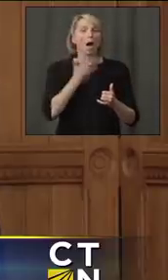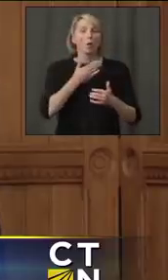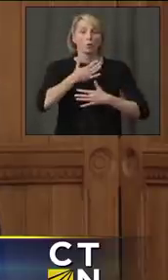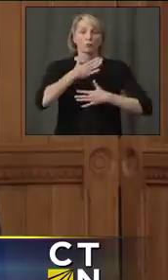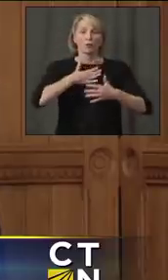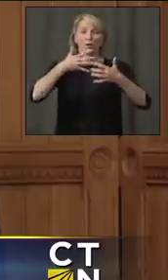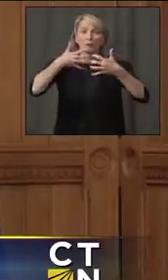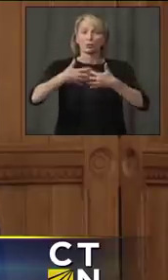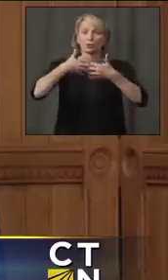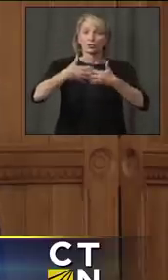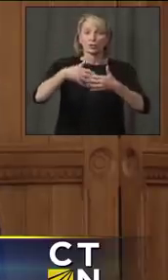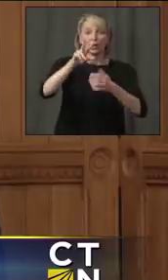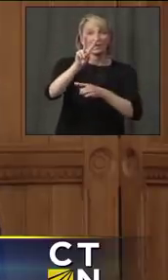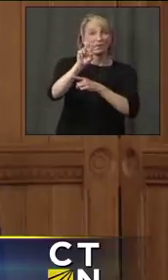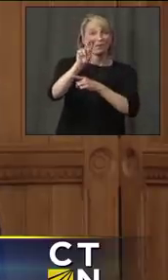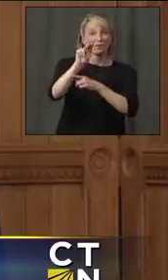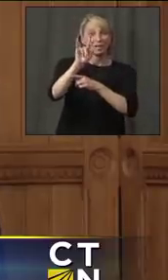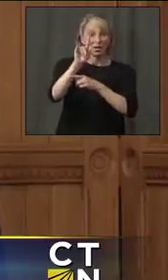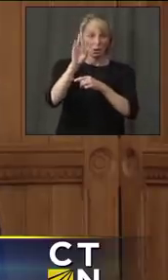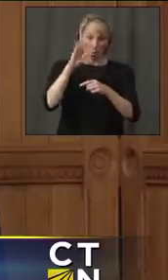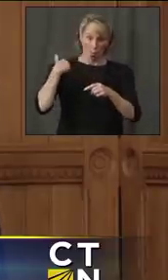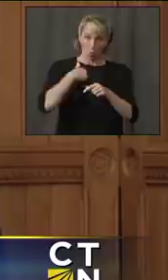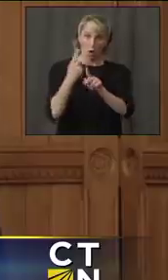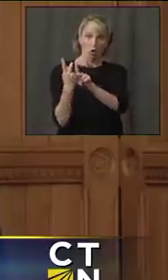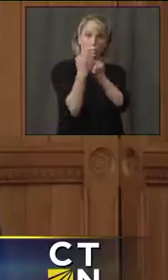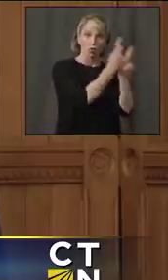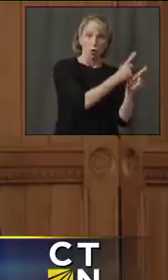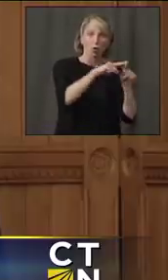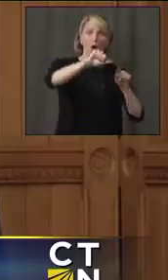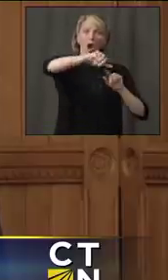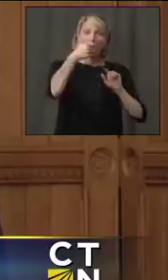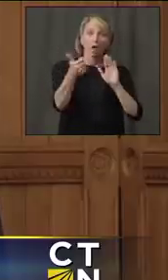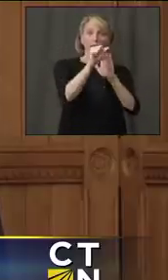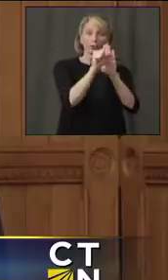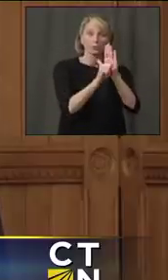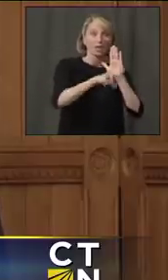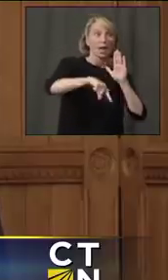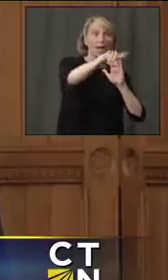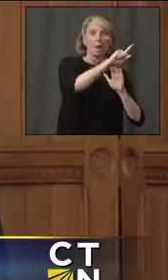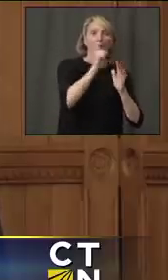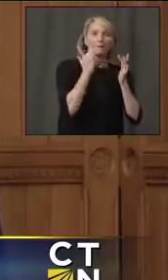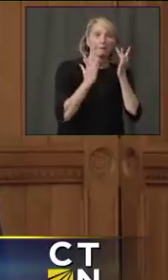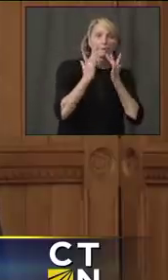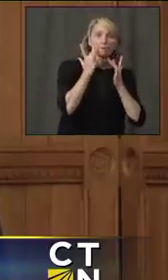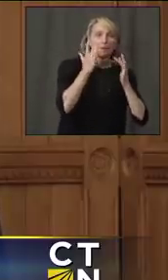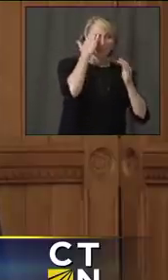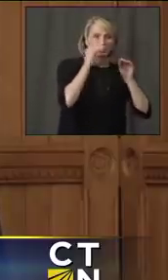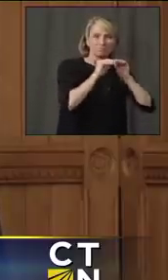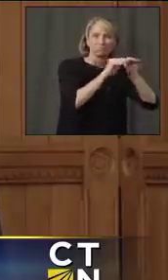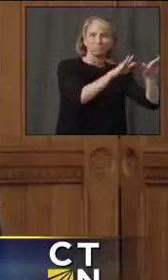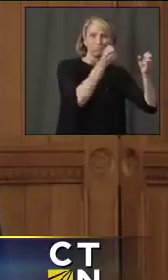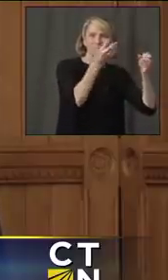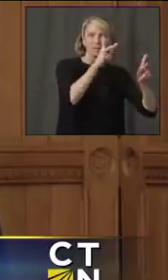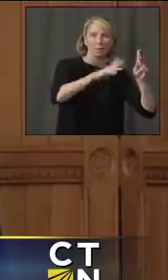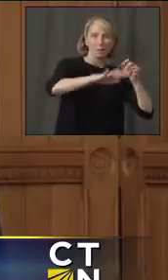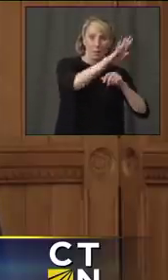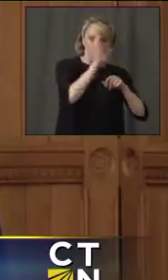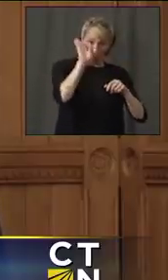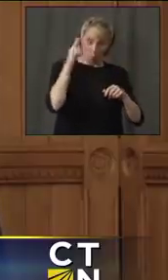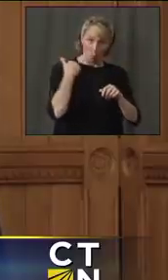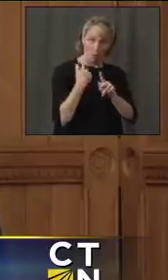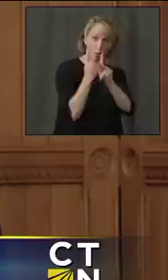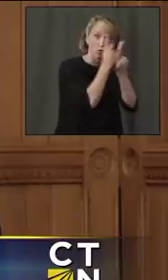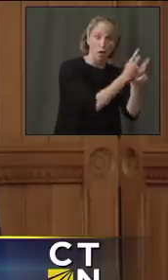yet? It's something we've talked about, and we can certainly look at if the need arises. So at this